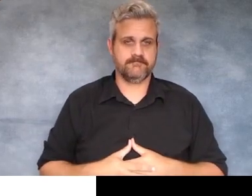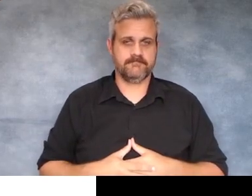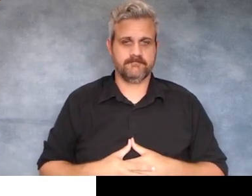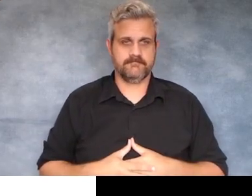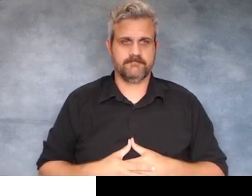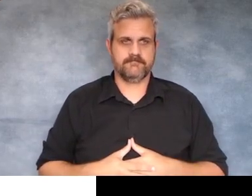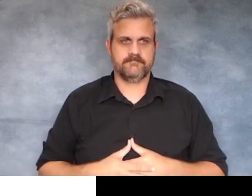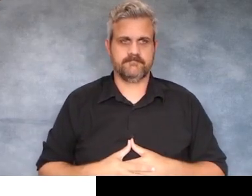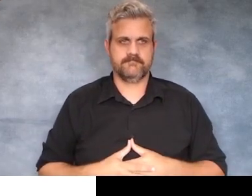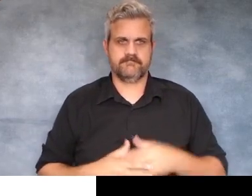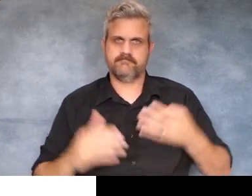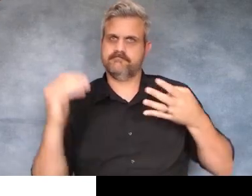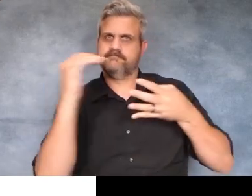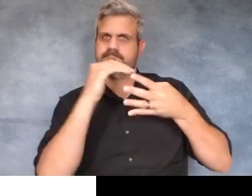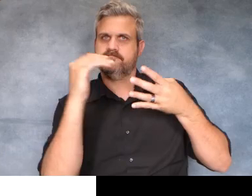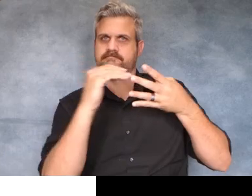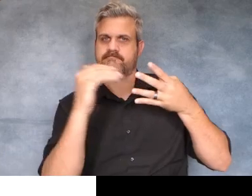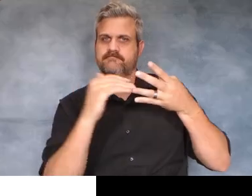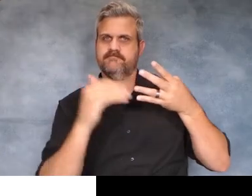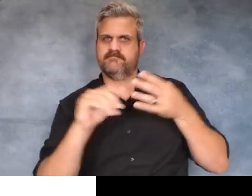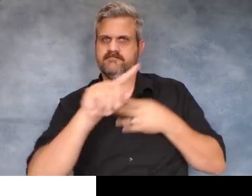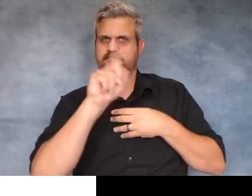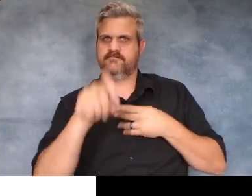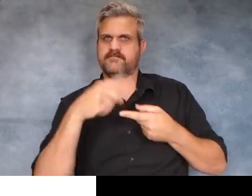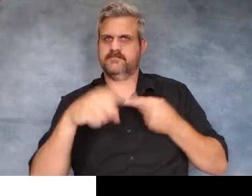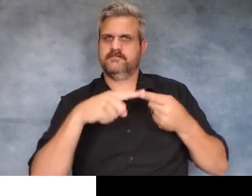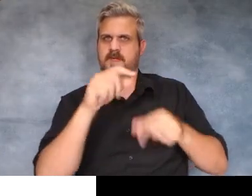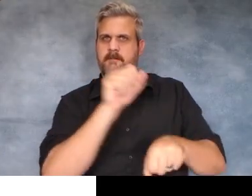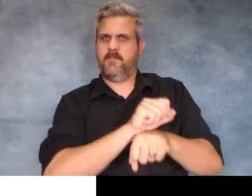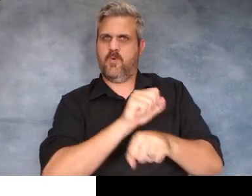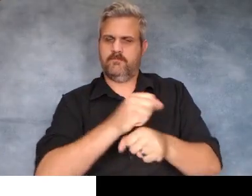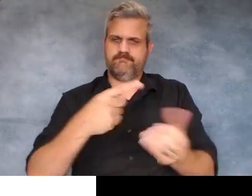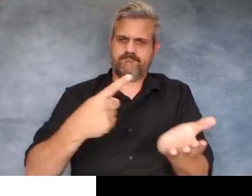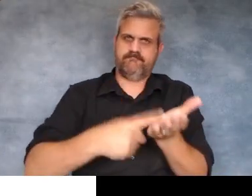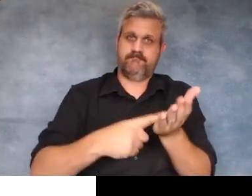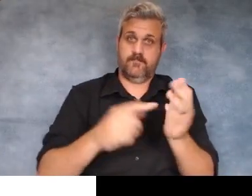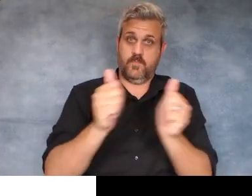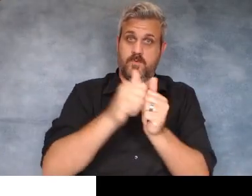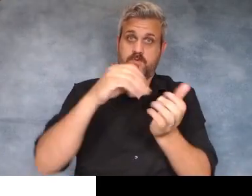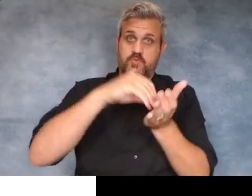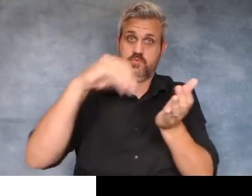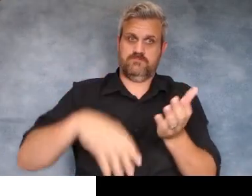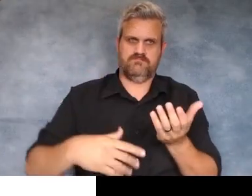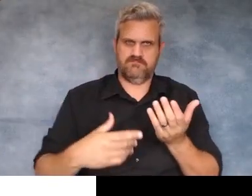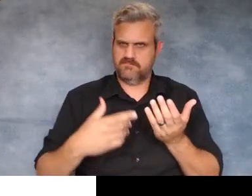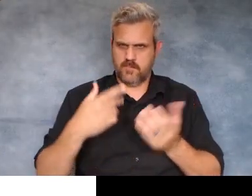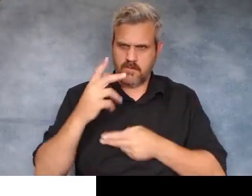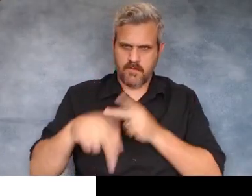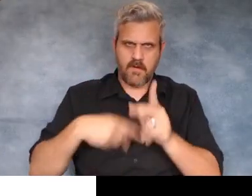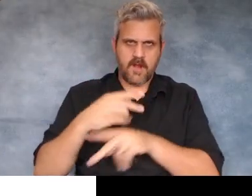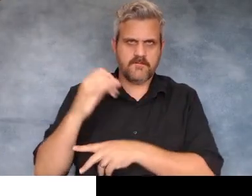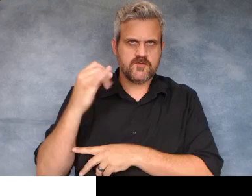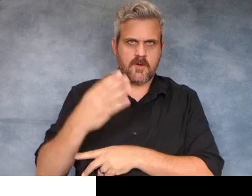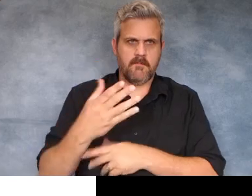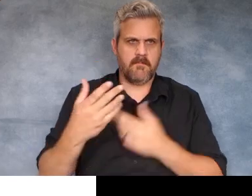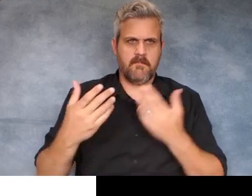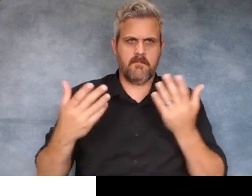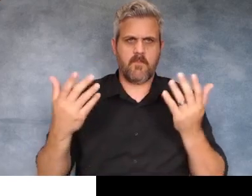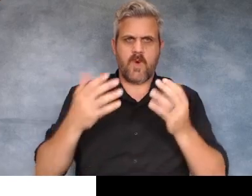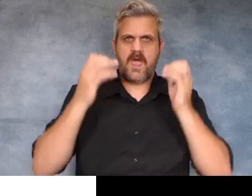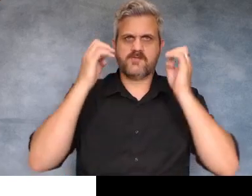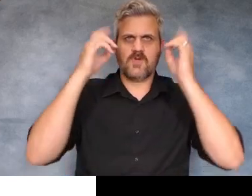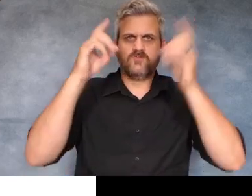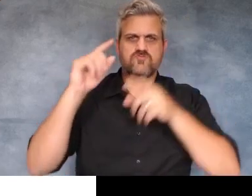Here are some questions to think about when you discuss employment with your student. What job does your student want? What education and training